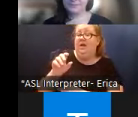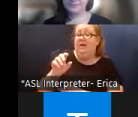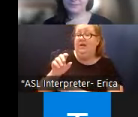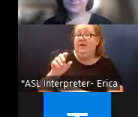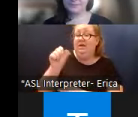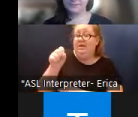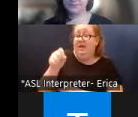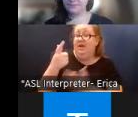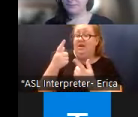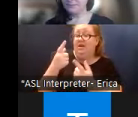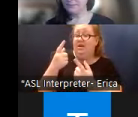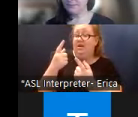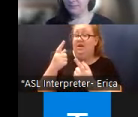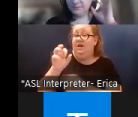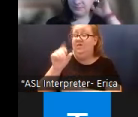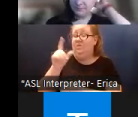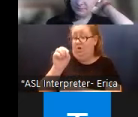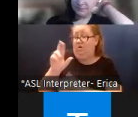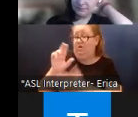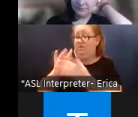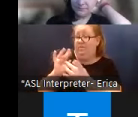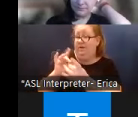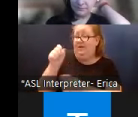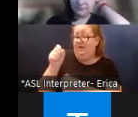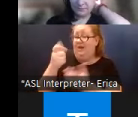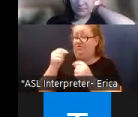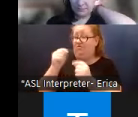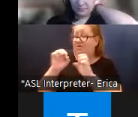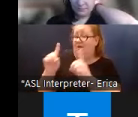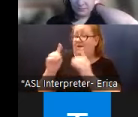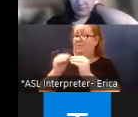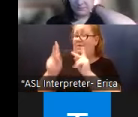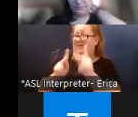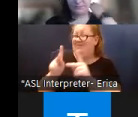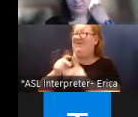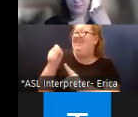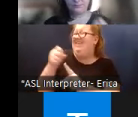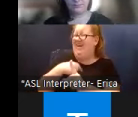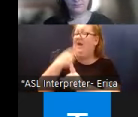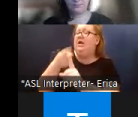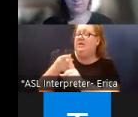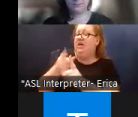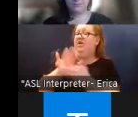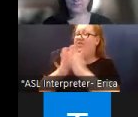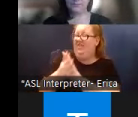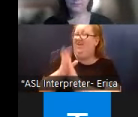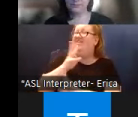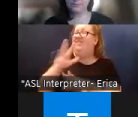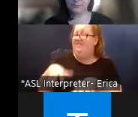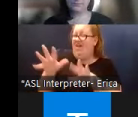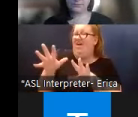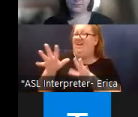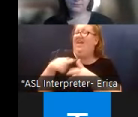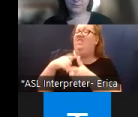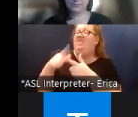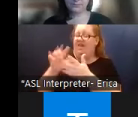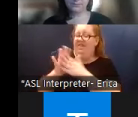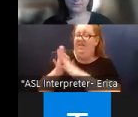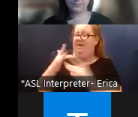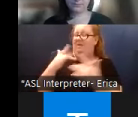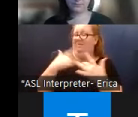more people, and like you said, you know, until there is a flood, that's when they get concerned. You know, you're right.